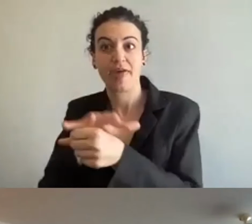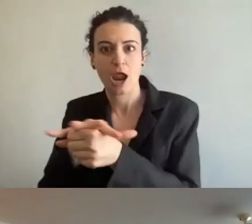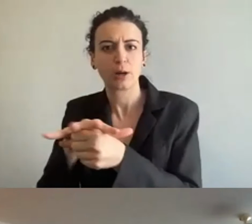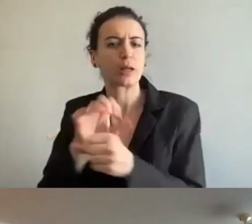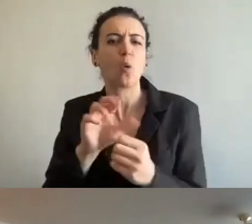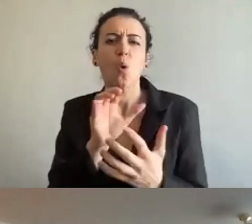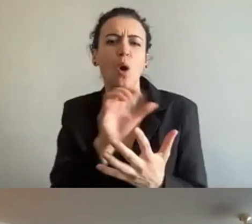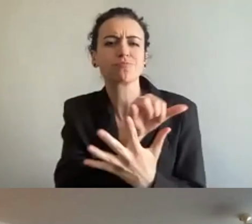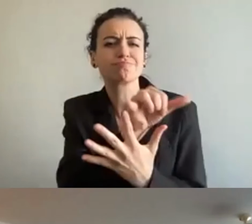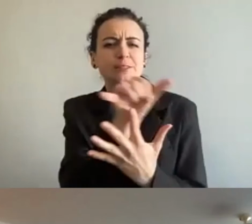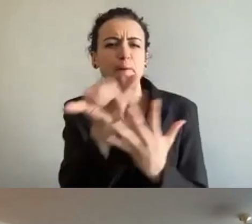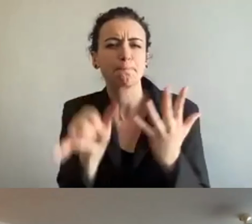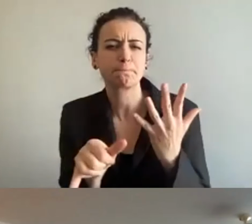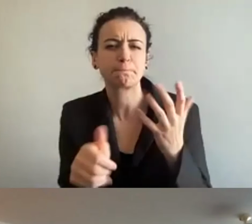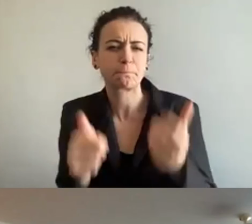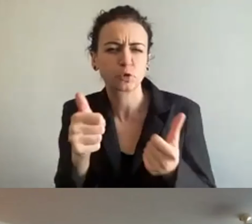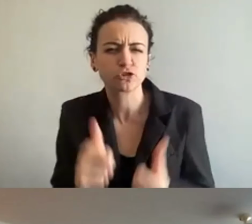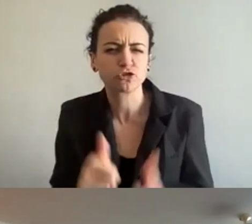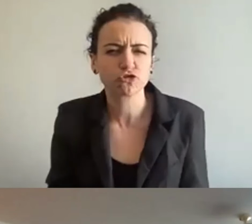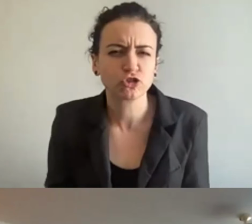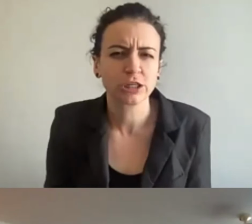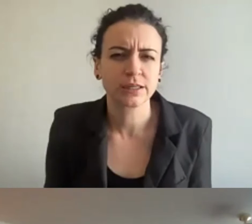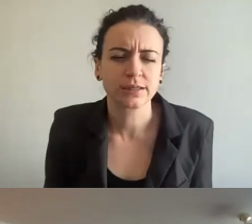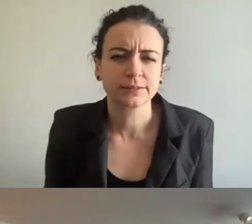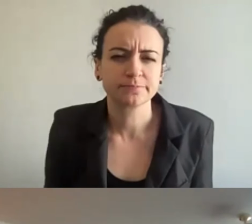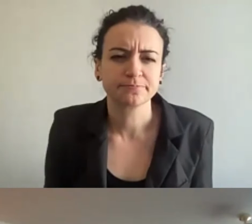Anyone want to tackle that question?